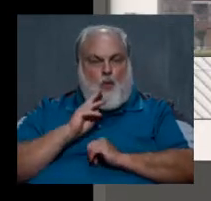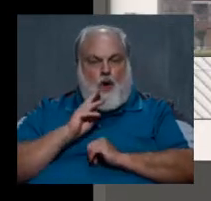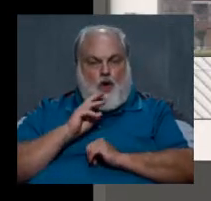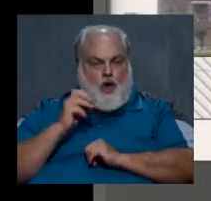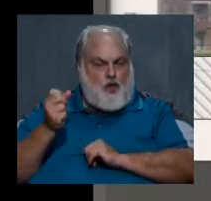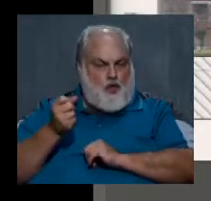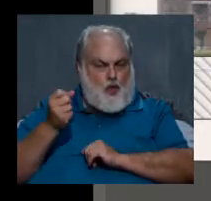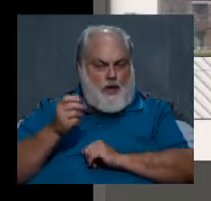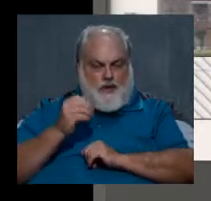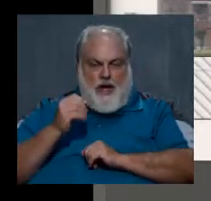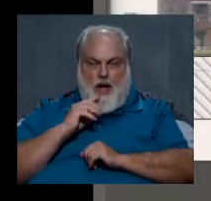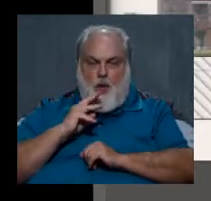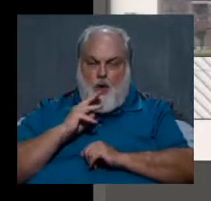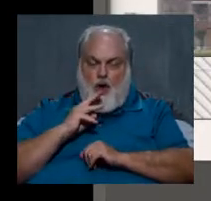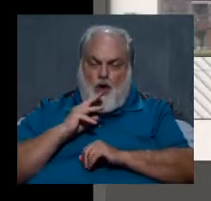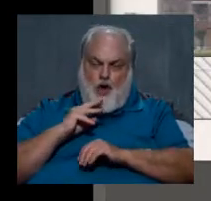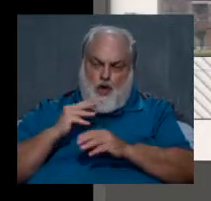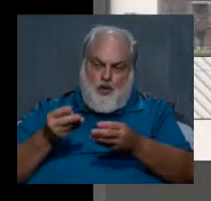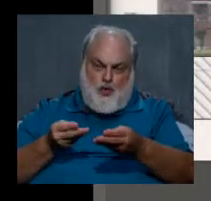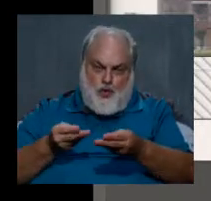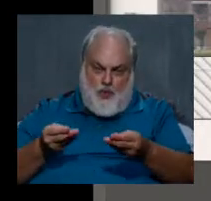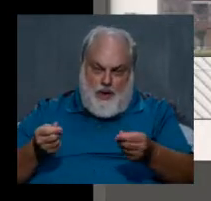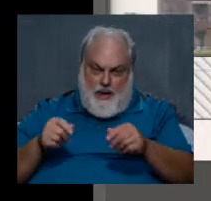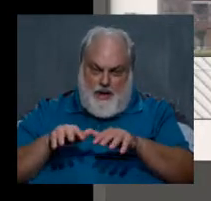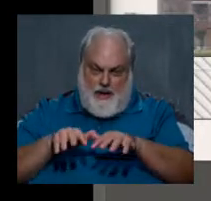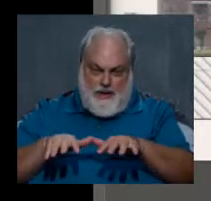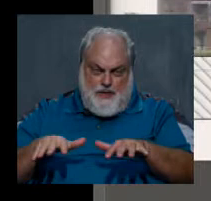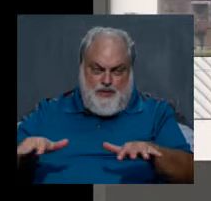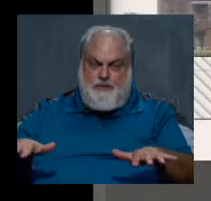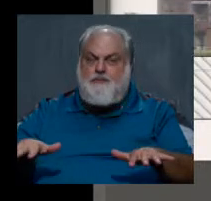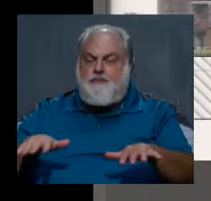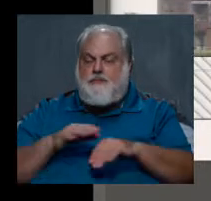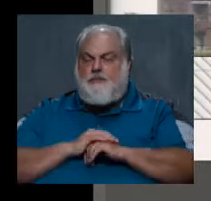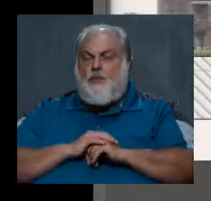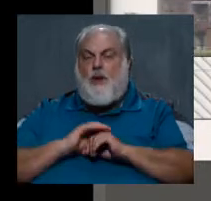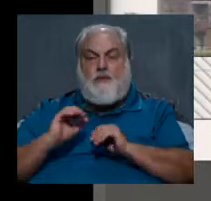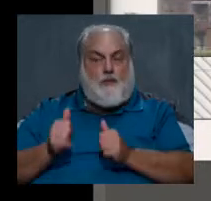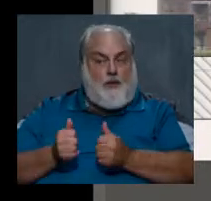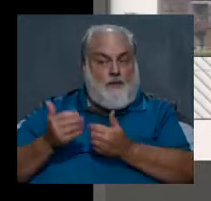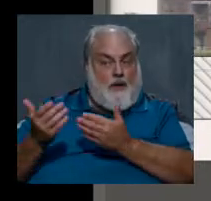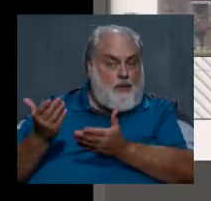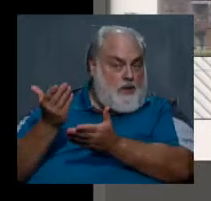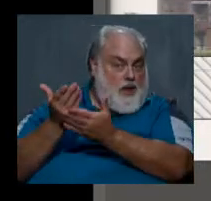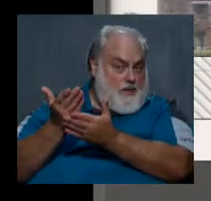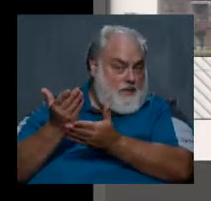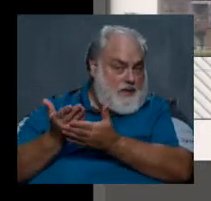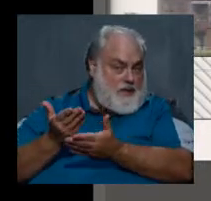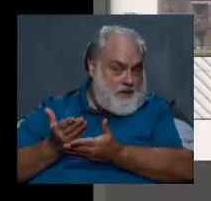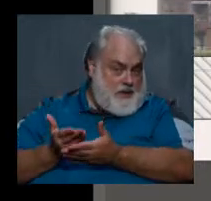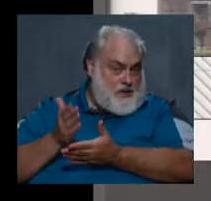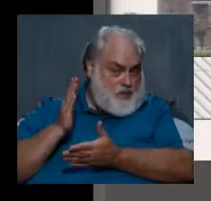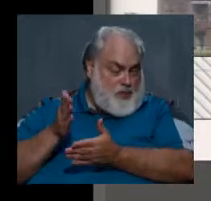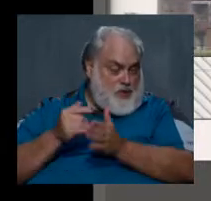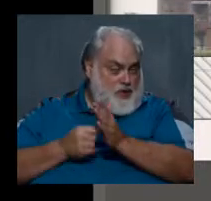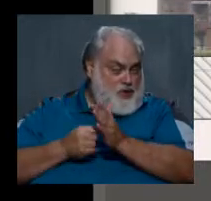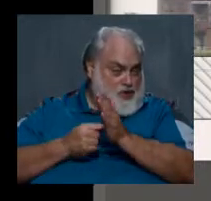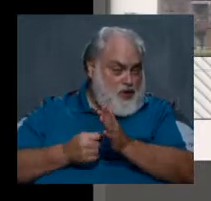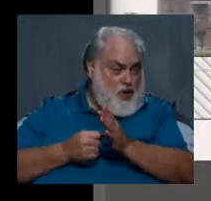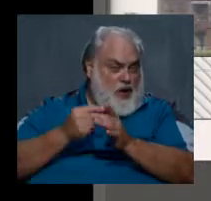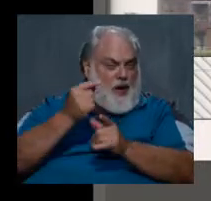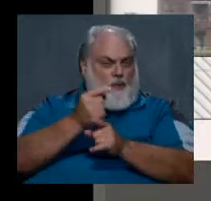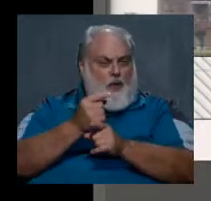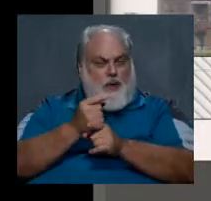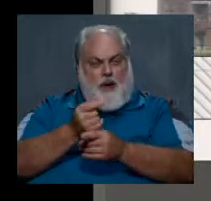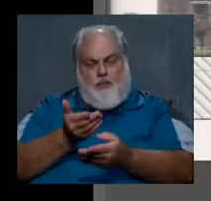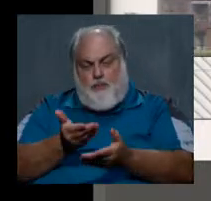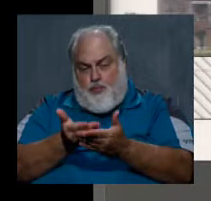you know, we'll have to do the calculations, we'll have to do the design, we'll have to provide them with documentation to show and